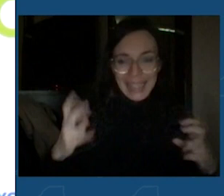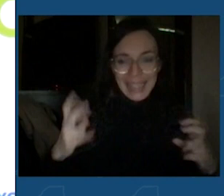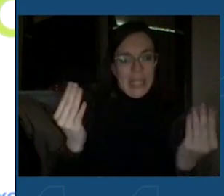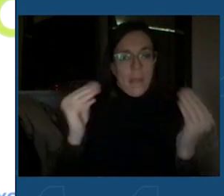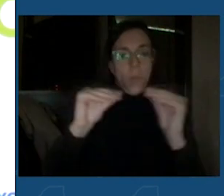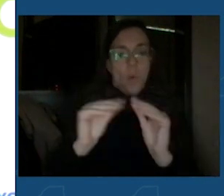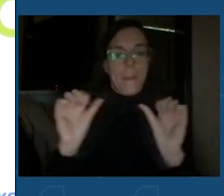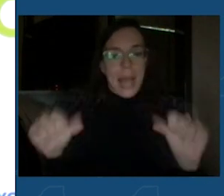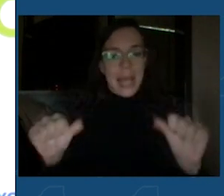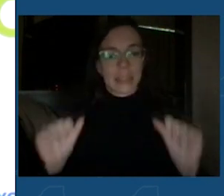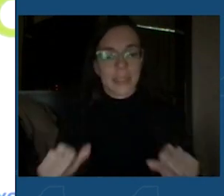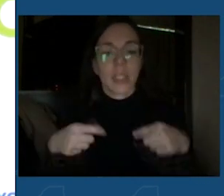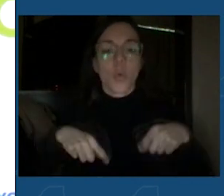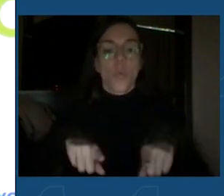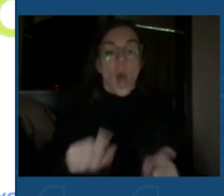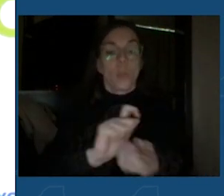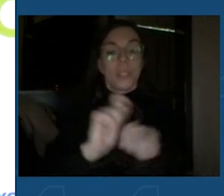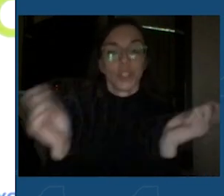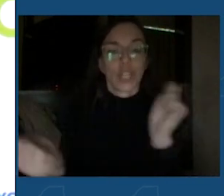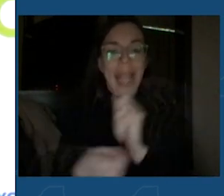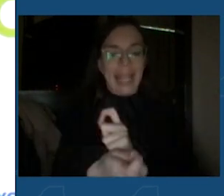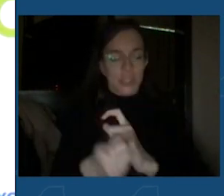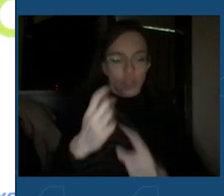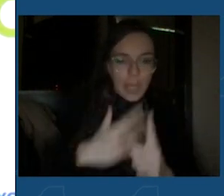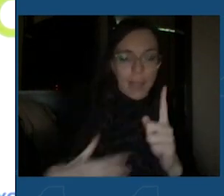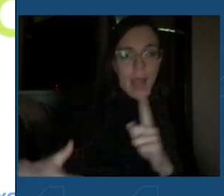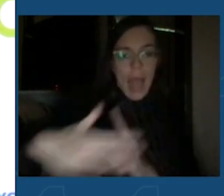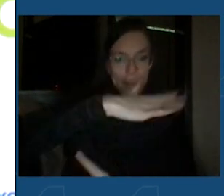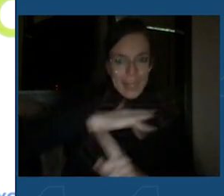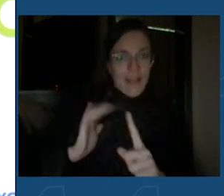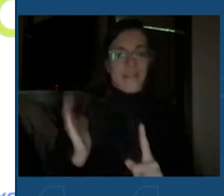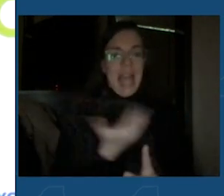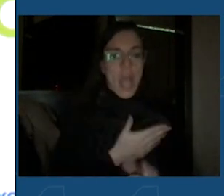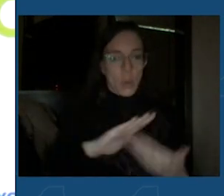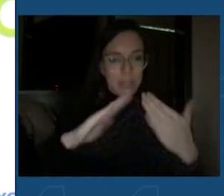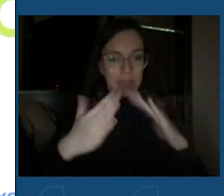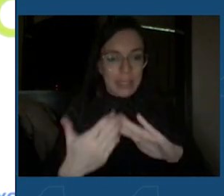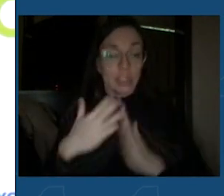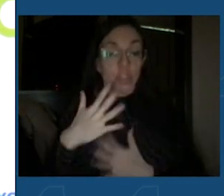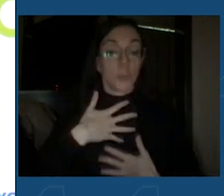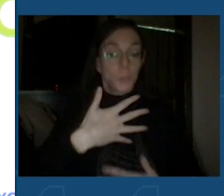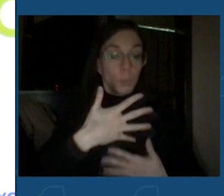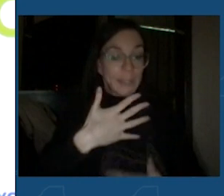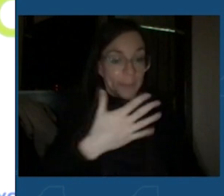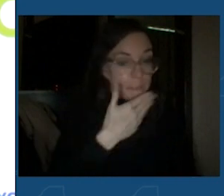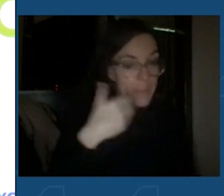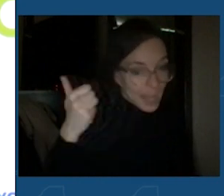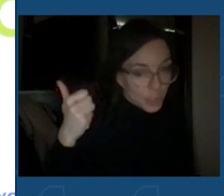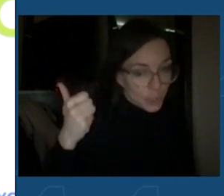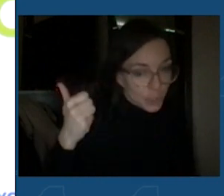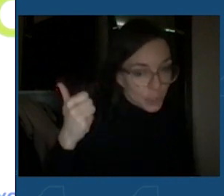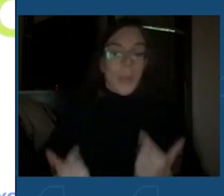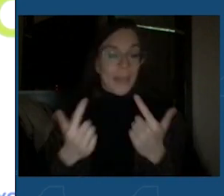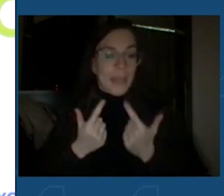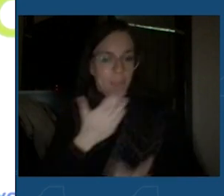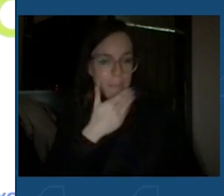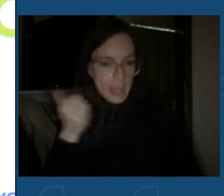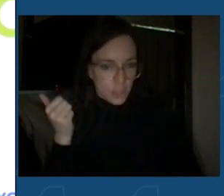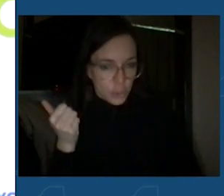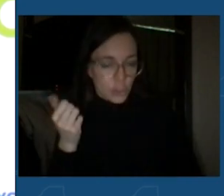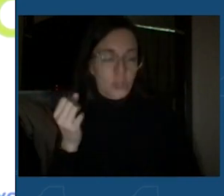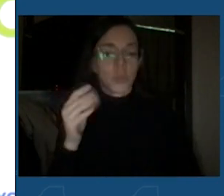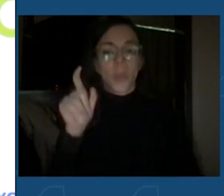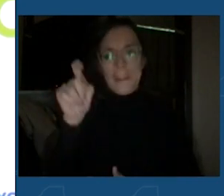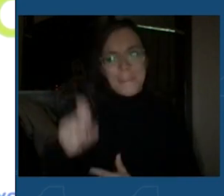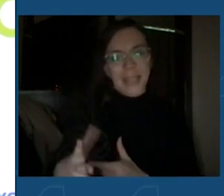the climate of the city we're living in. To breathe better, they need to live better, and they must be part of